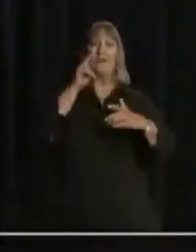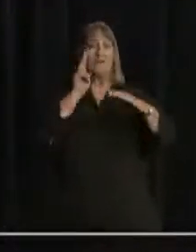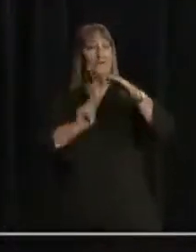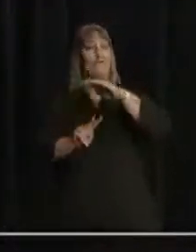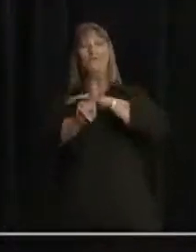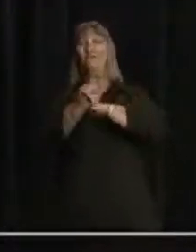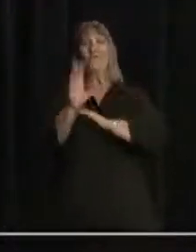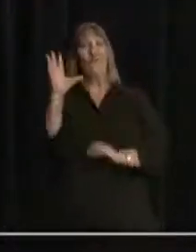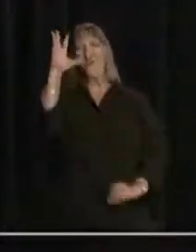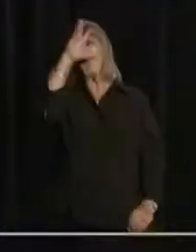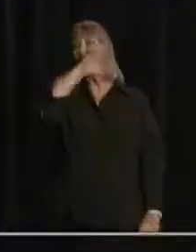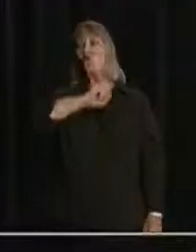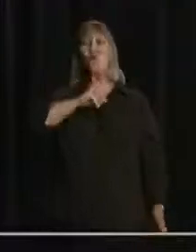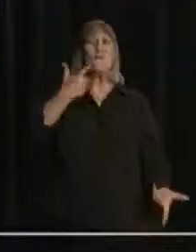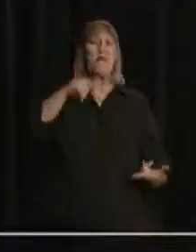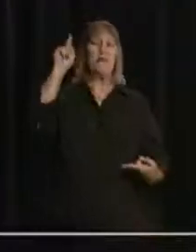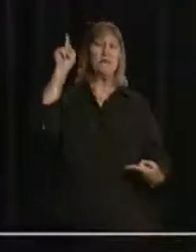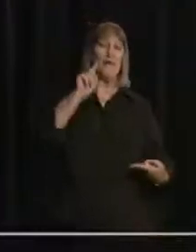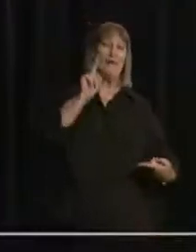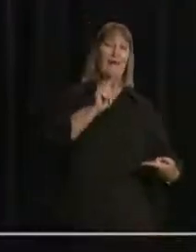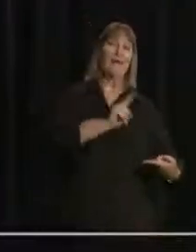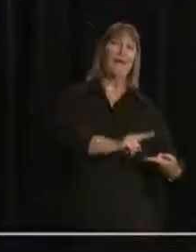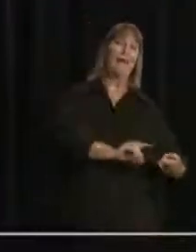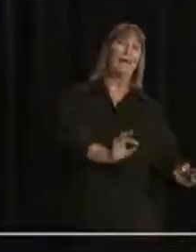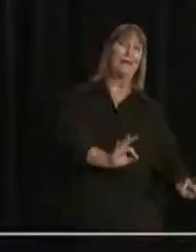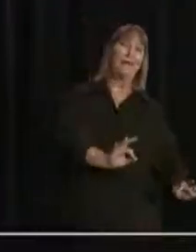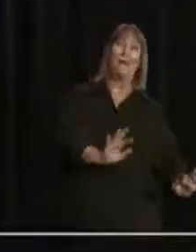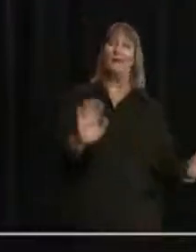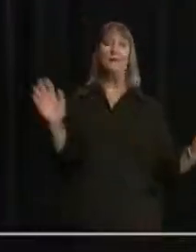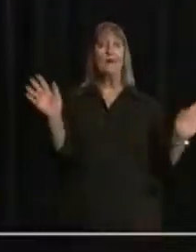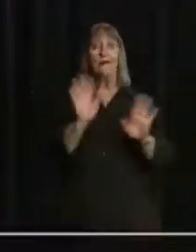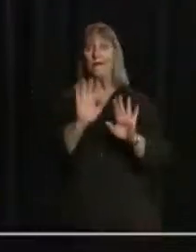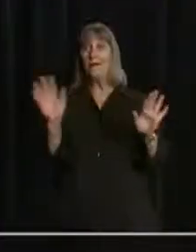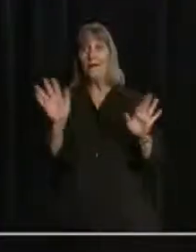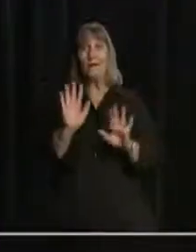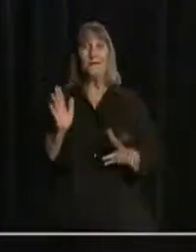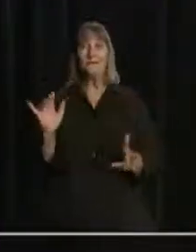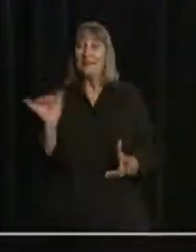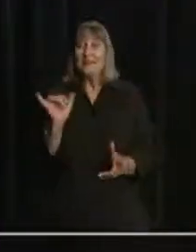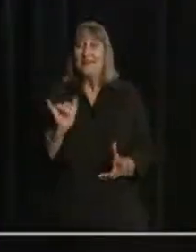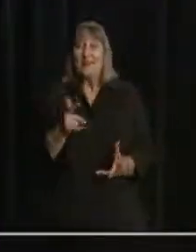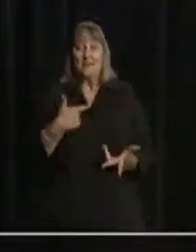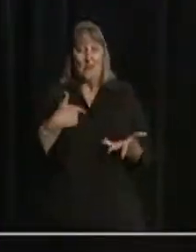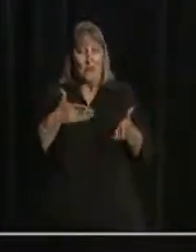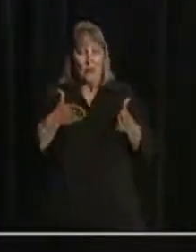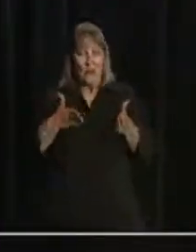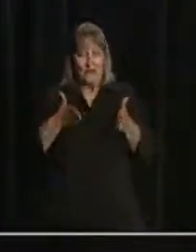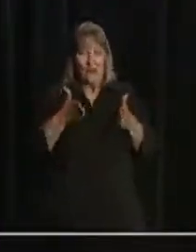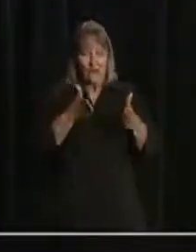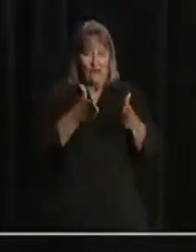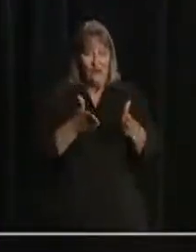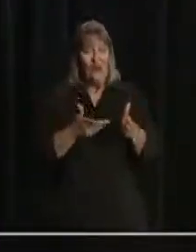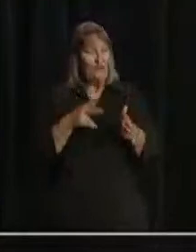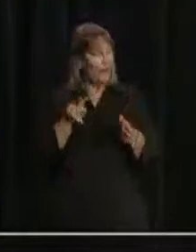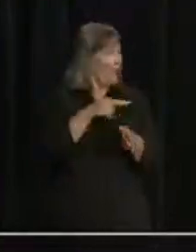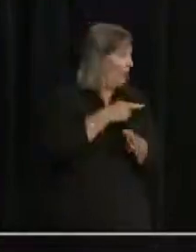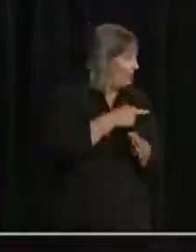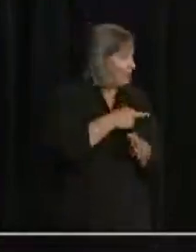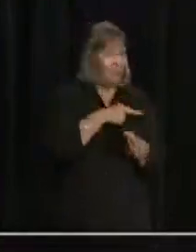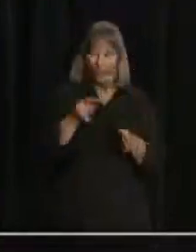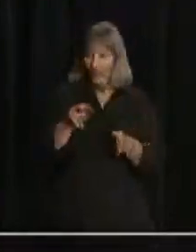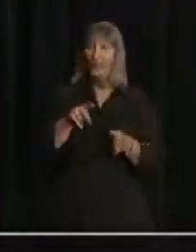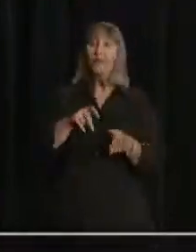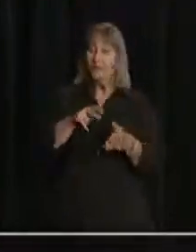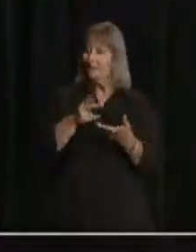to assume that we're out of the woods. We're not out of the woods. Just like we wouldn't cross the street without looking both ways, we must remain vigilant.